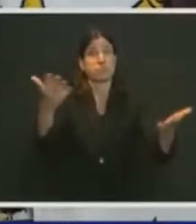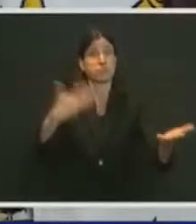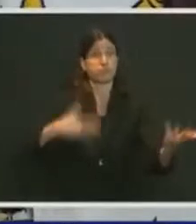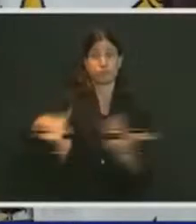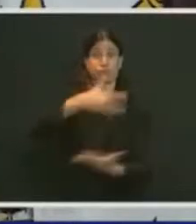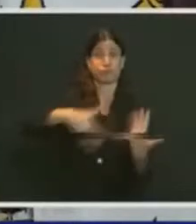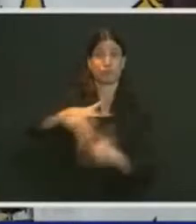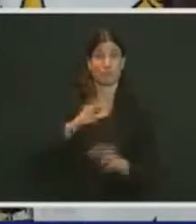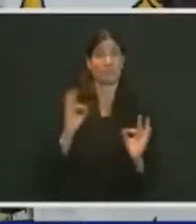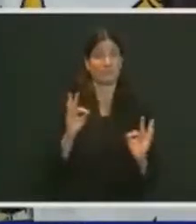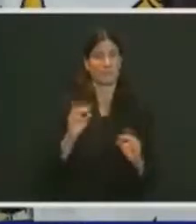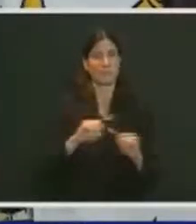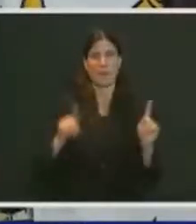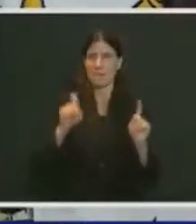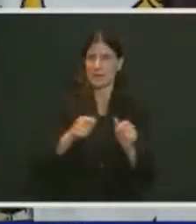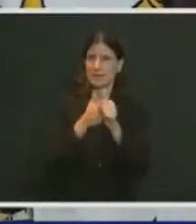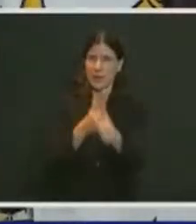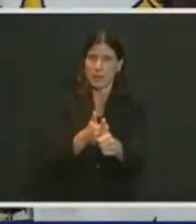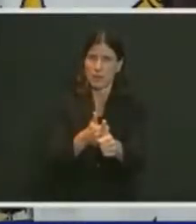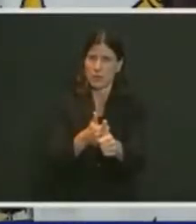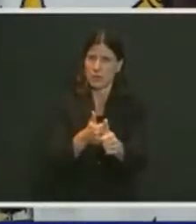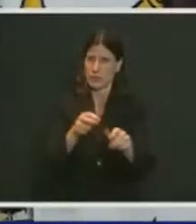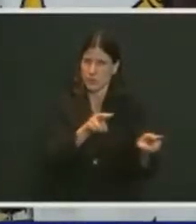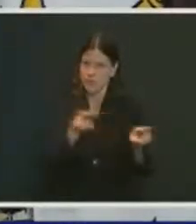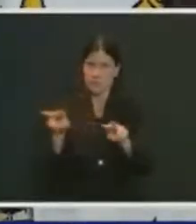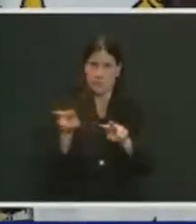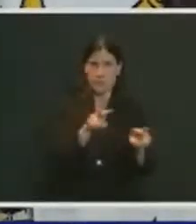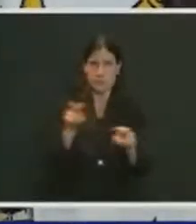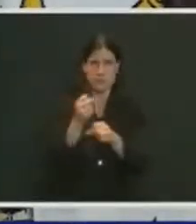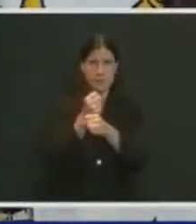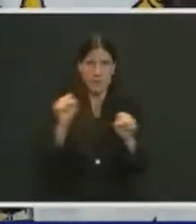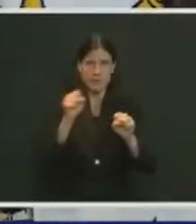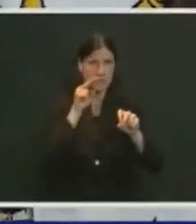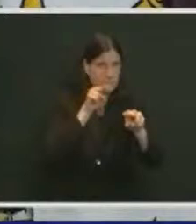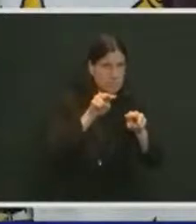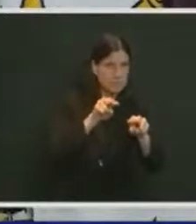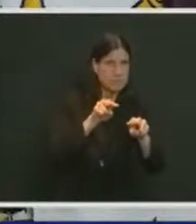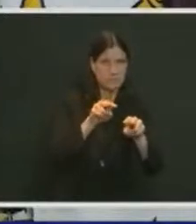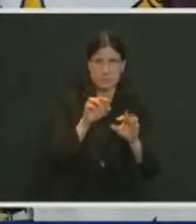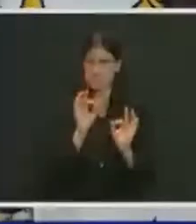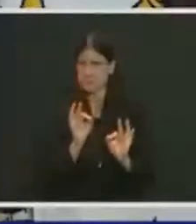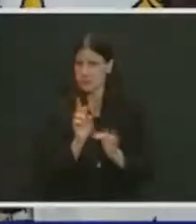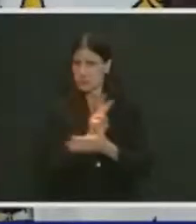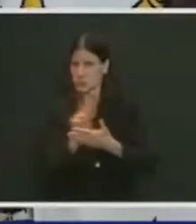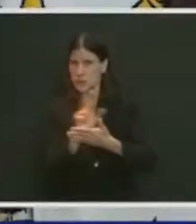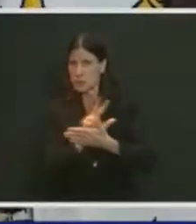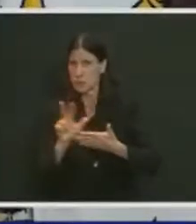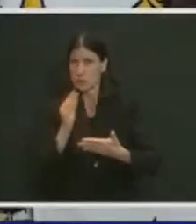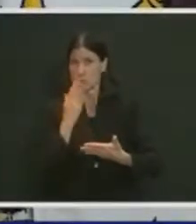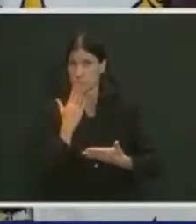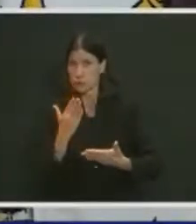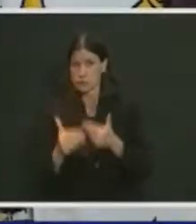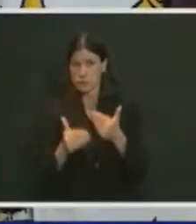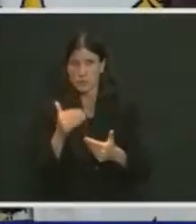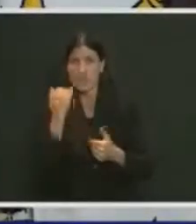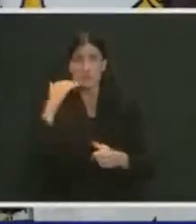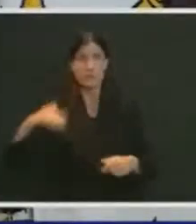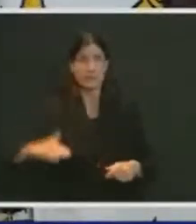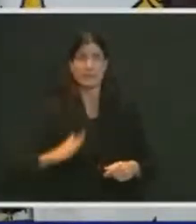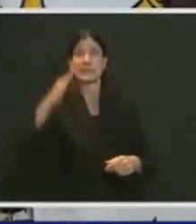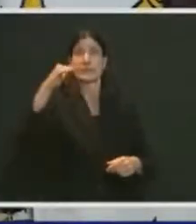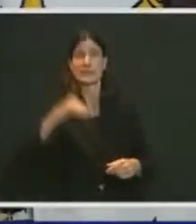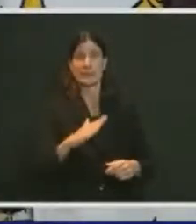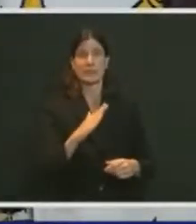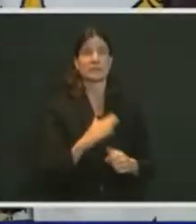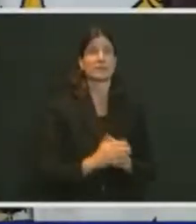phases moving in about a month. So phase 2, assuming everything goes well, ought to start at the very beginning of June, assuming things go